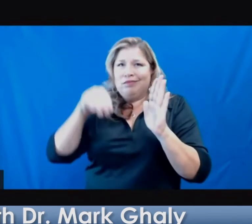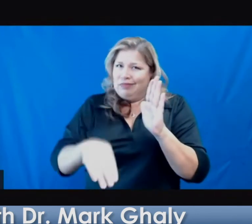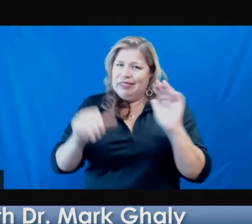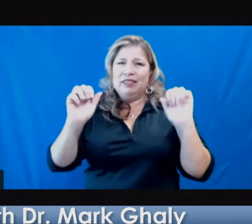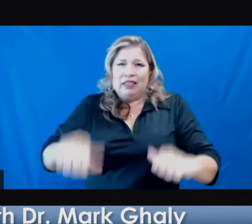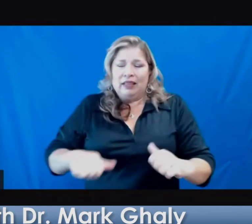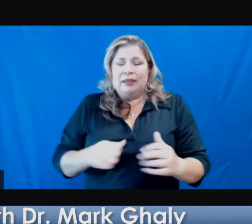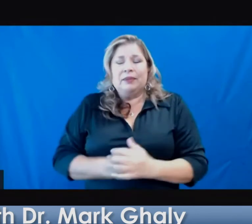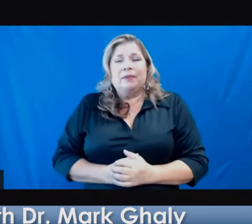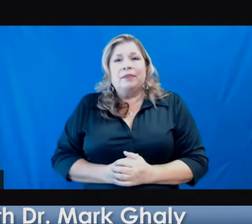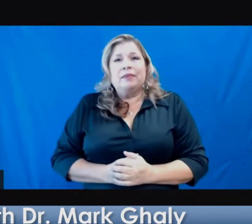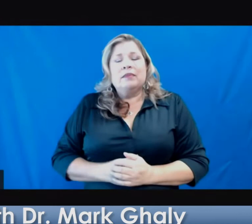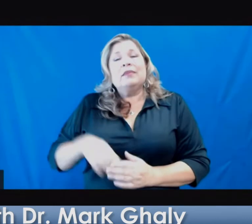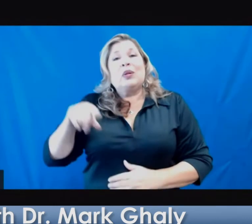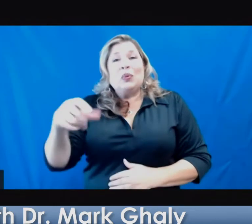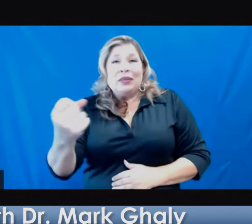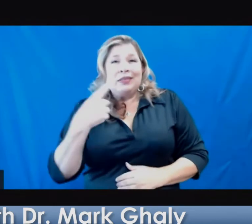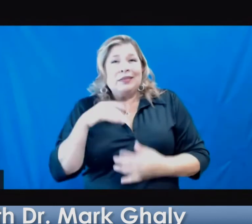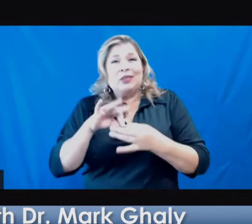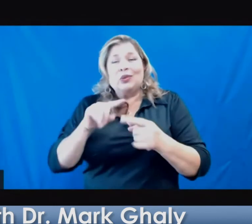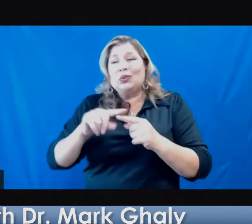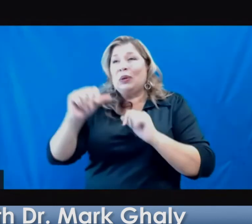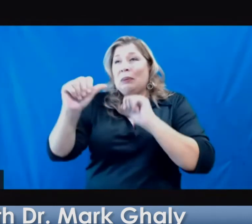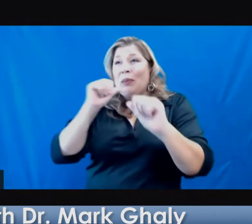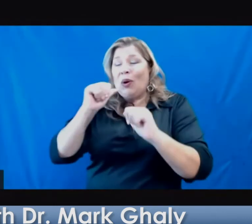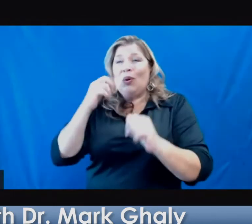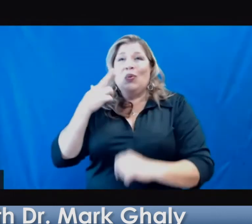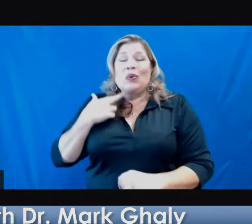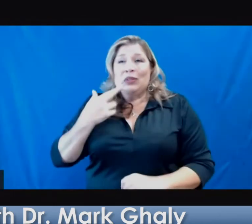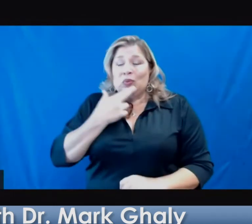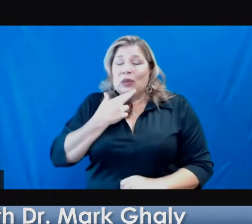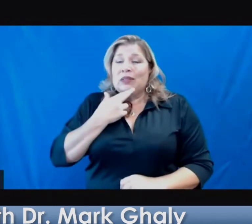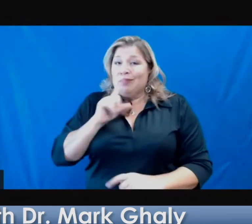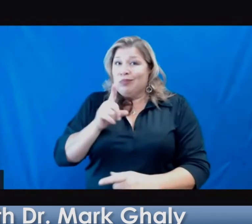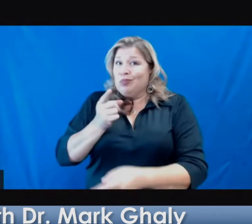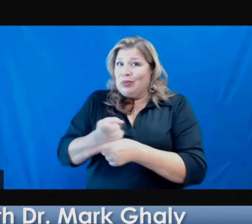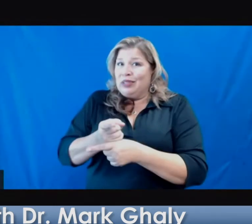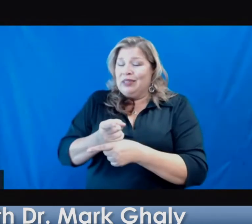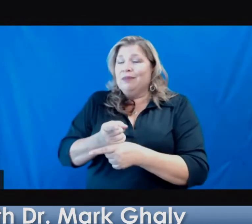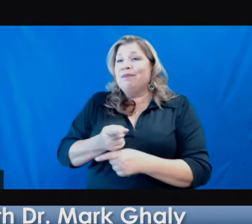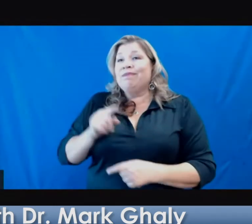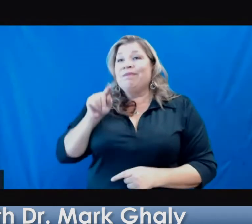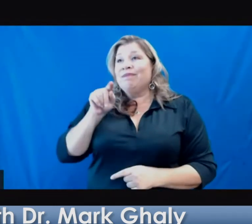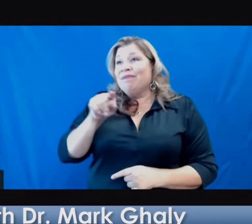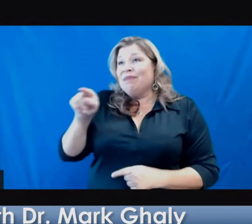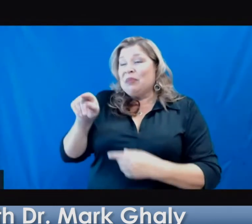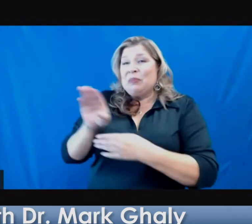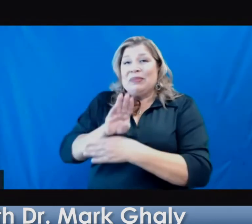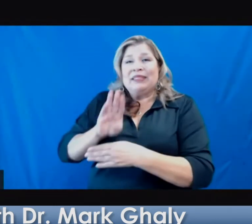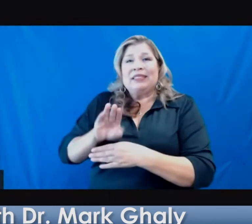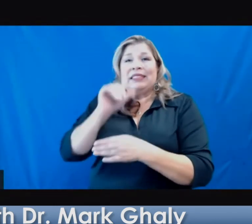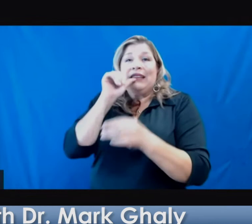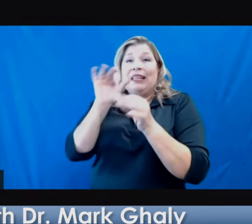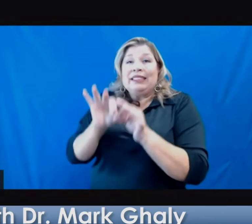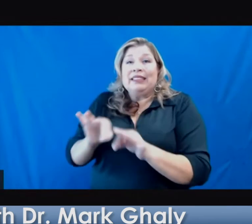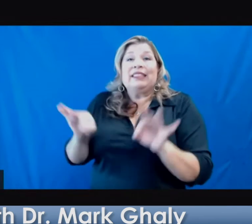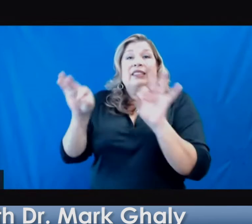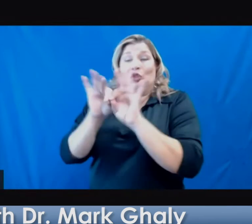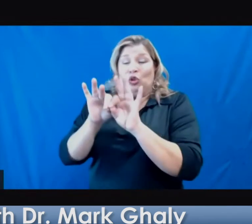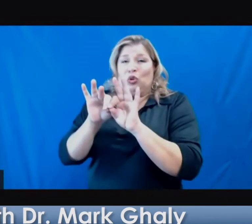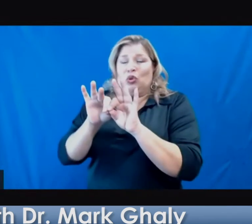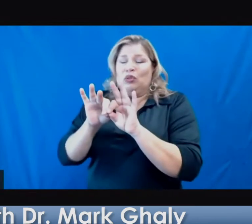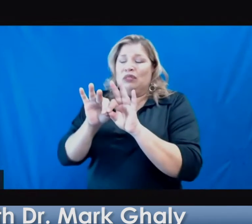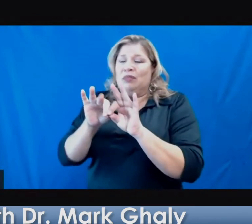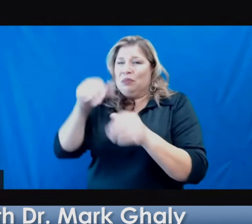other businesses that you asked, yes, the impact is that those non-essential business sectors, we have a list on